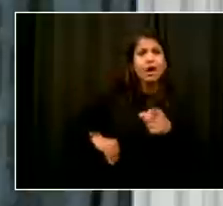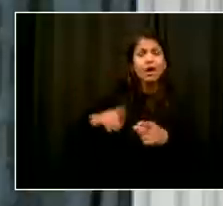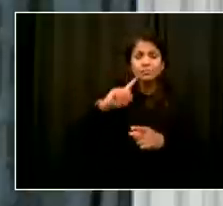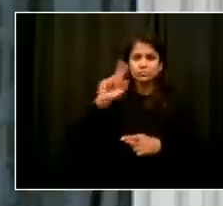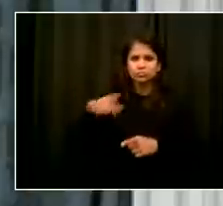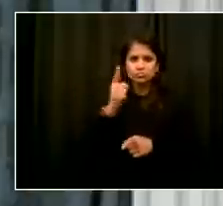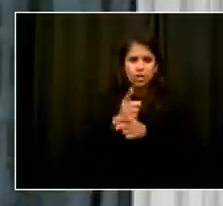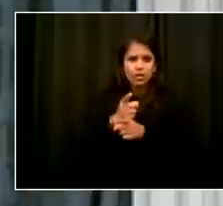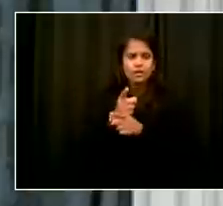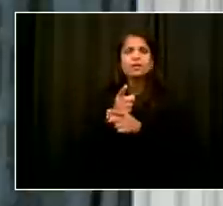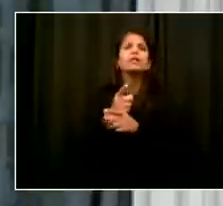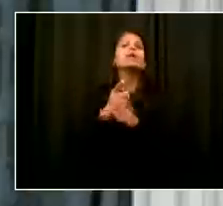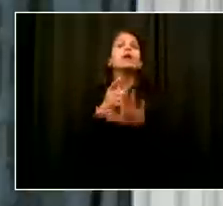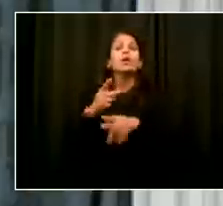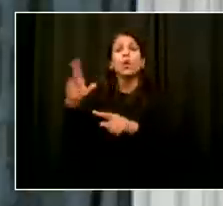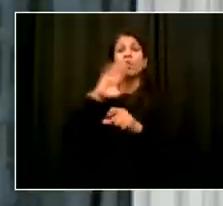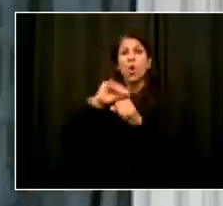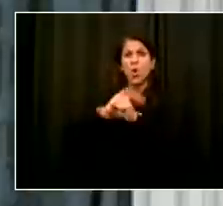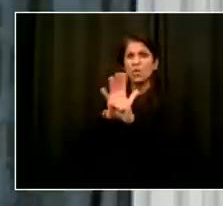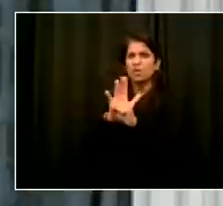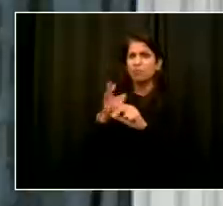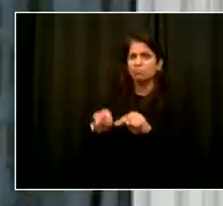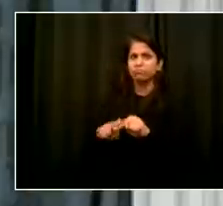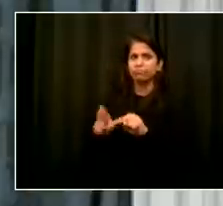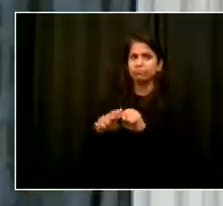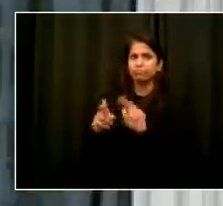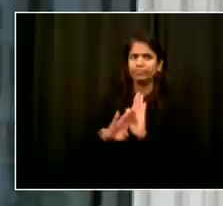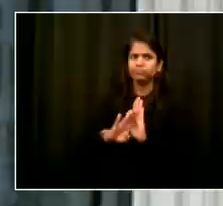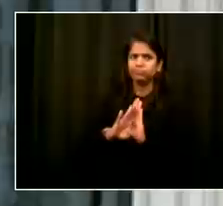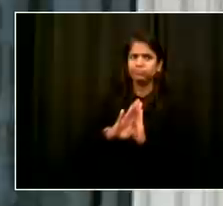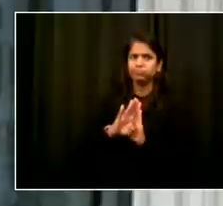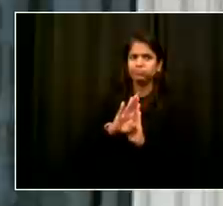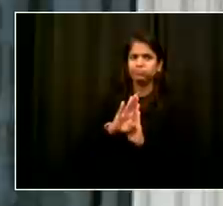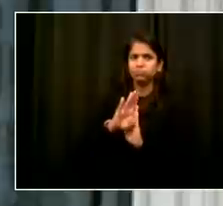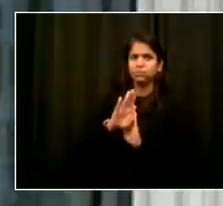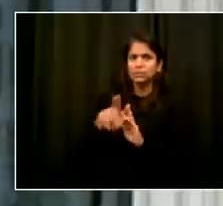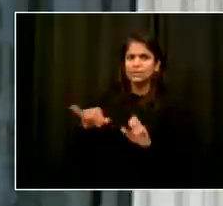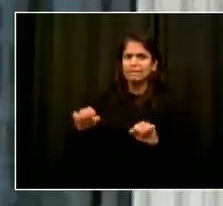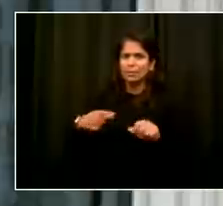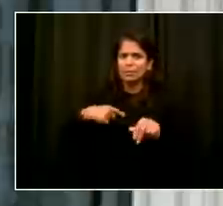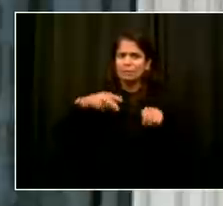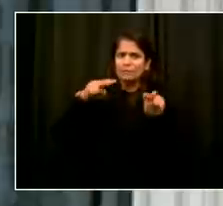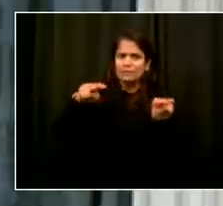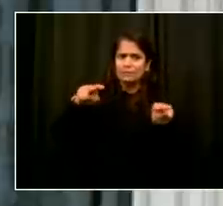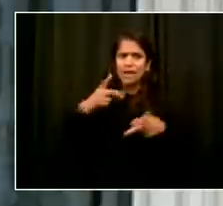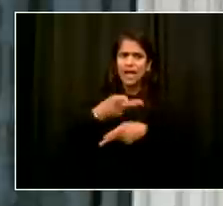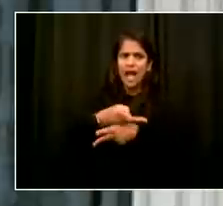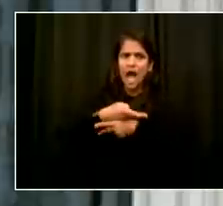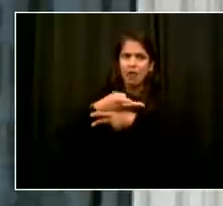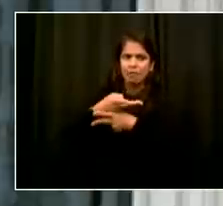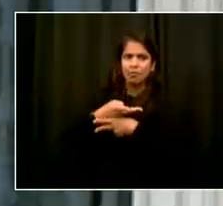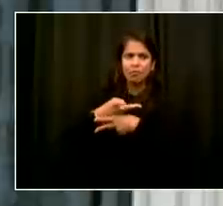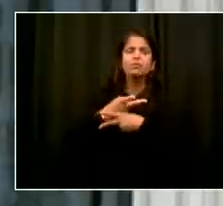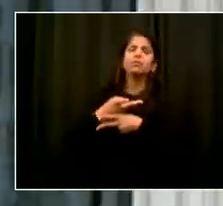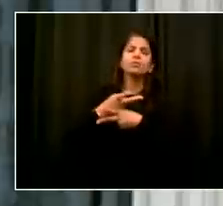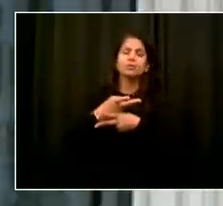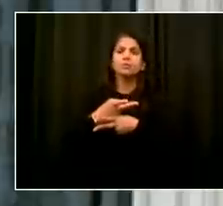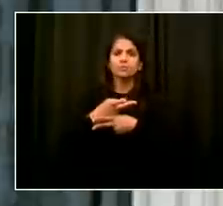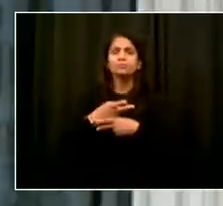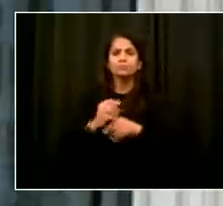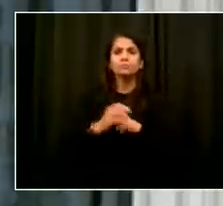to COVID-19. This escalation, unfortunately, follows a tragically familiar pattern. Cases